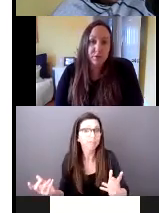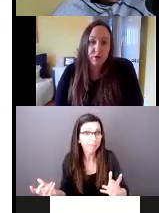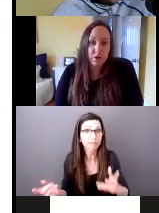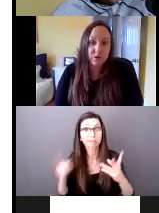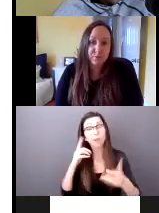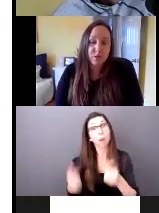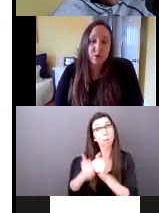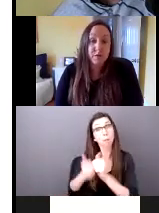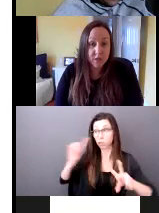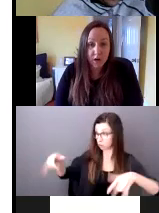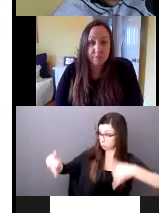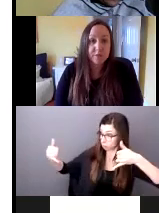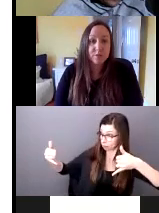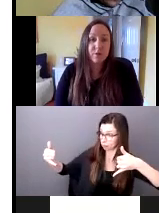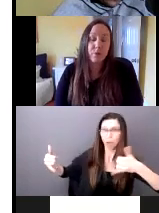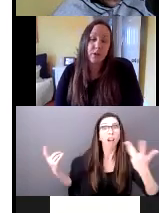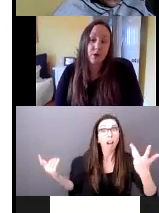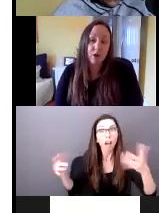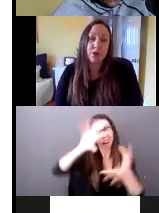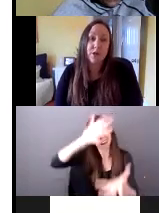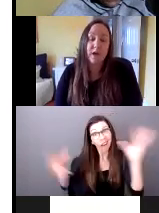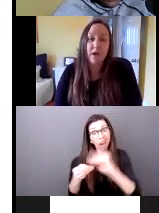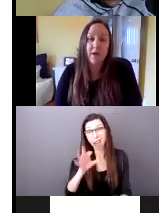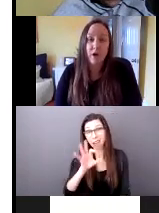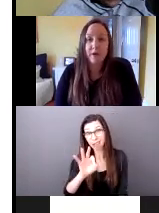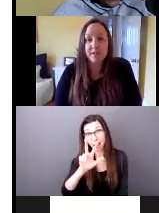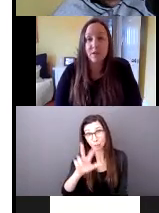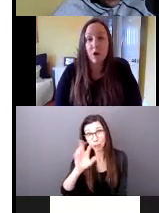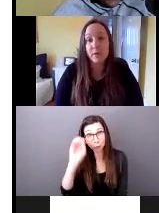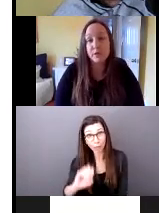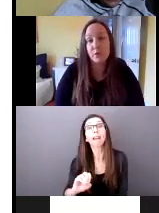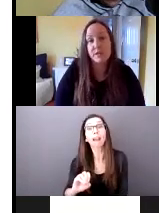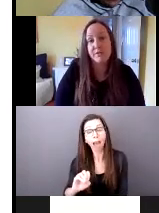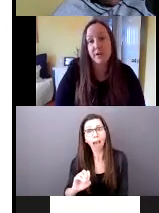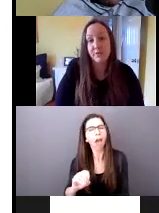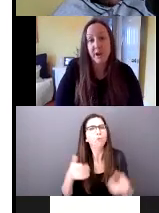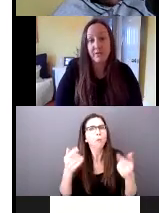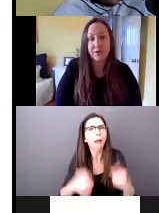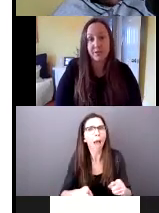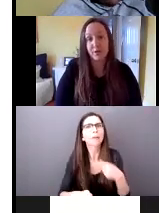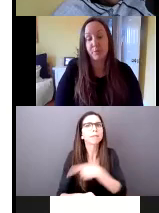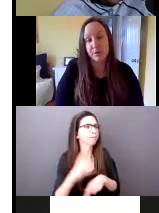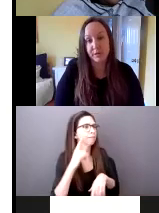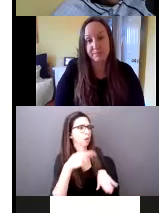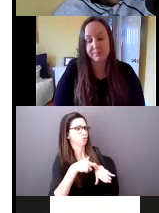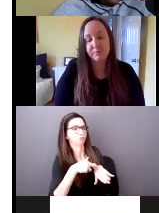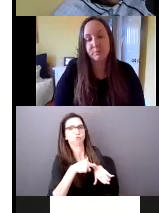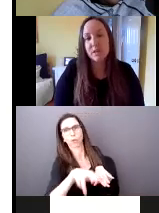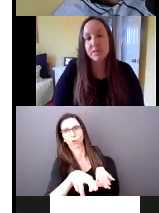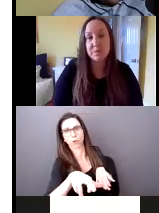in referrals. So sometimes we acknowledge that the helpline isn't always going to fit for every single